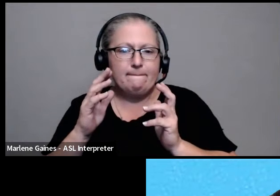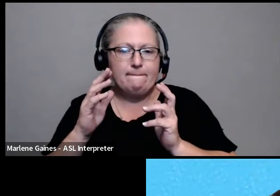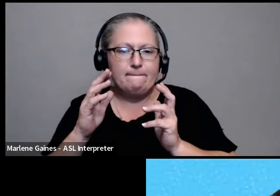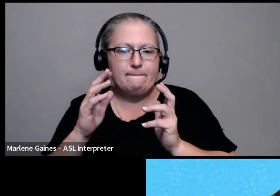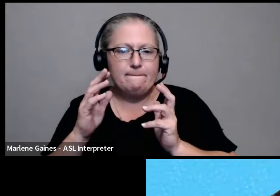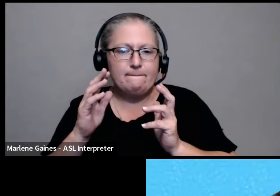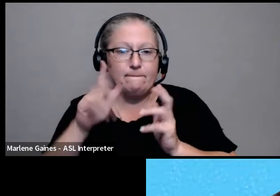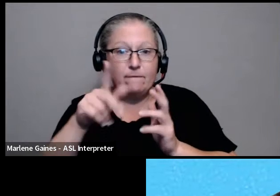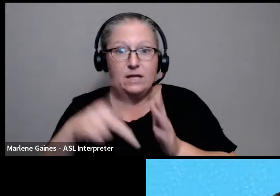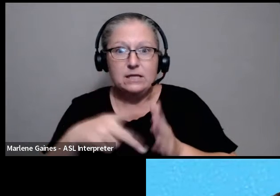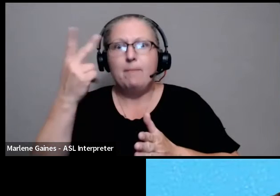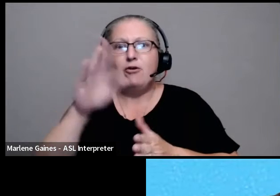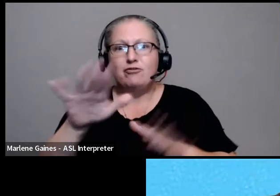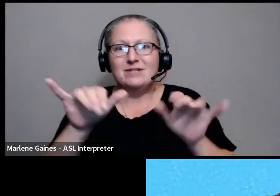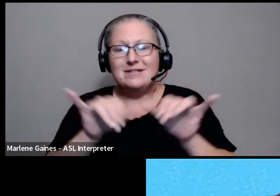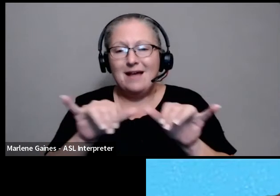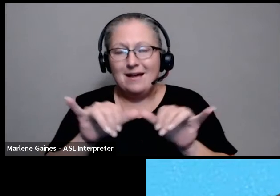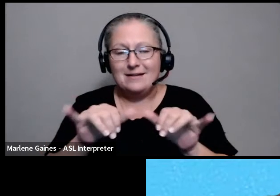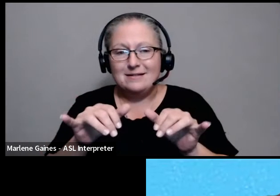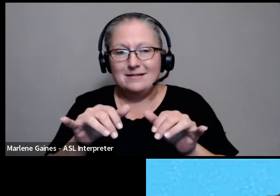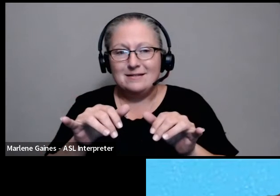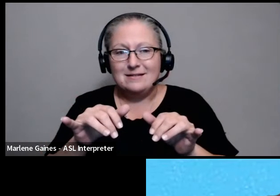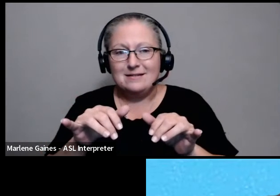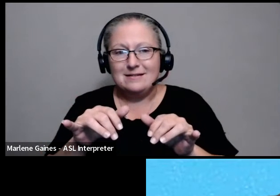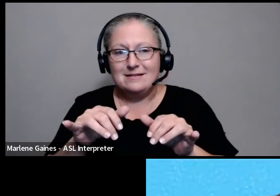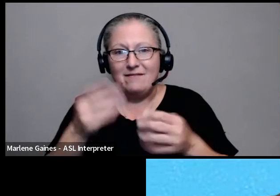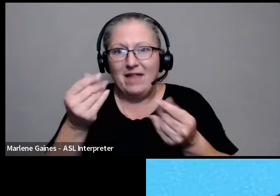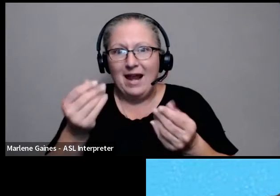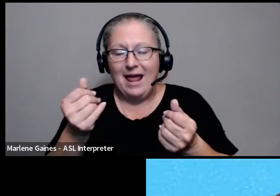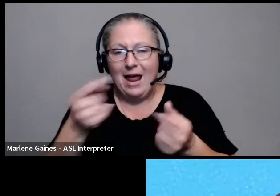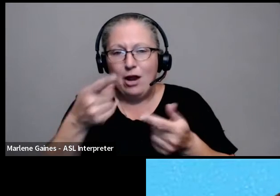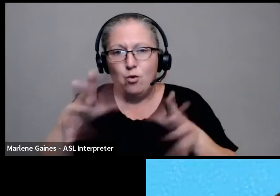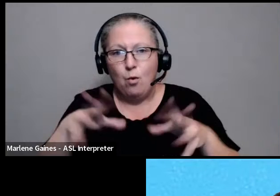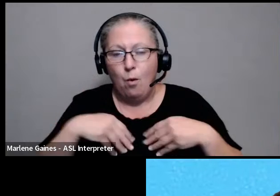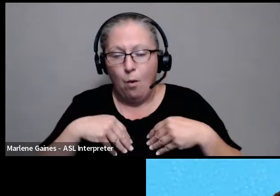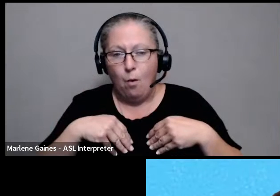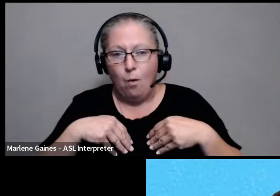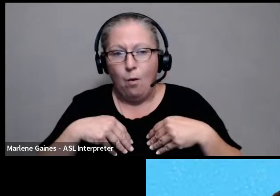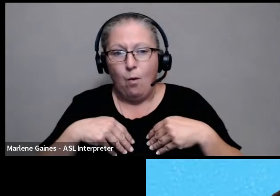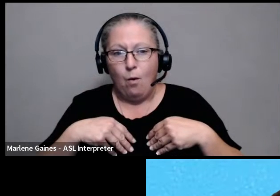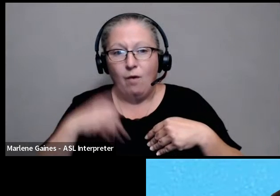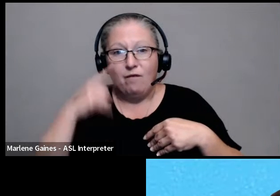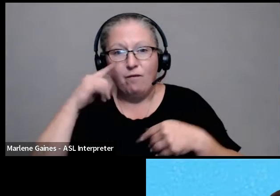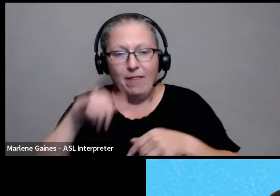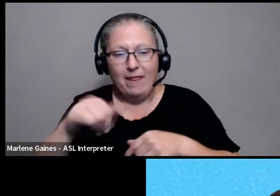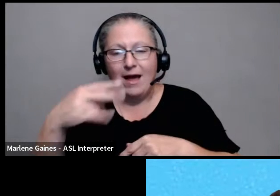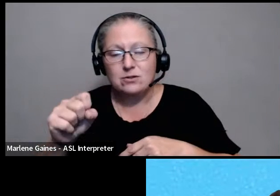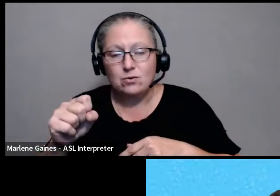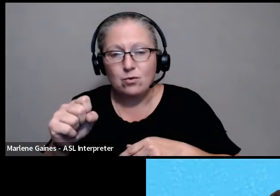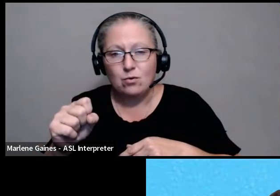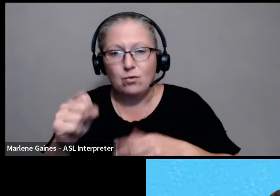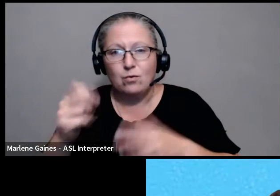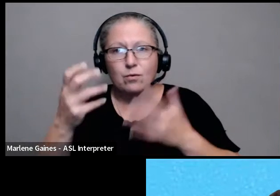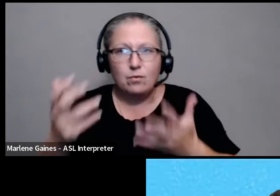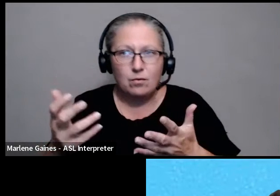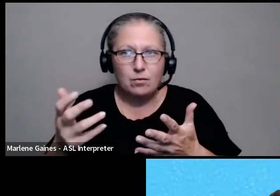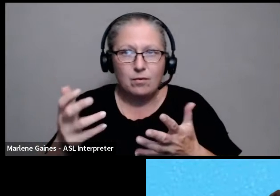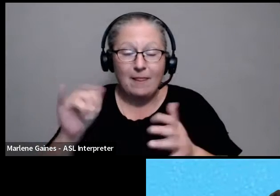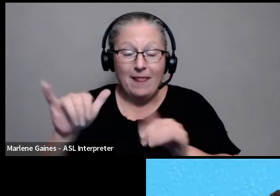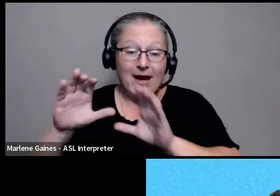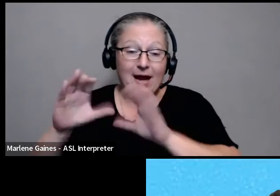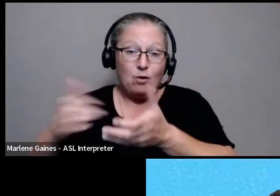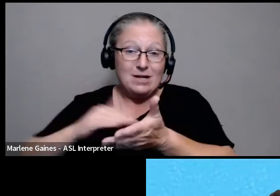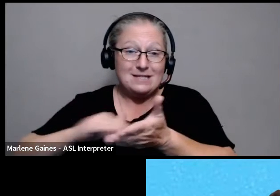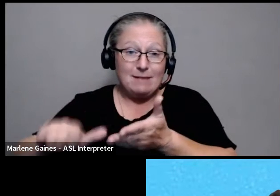You're doubling the size of the footprint of the land that you own to have this high school. Yet for the categorical